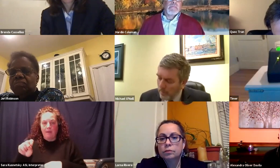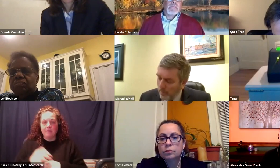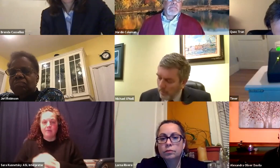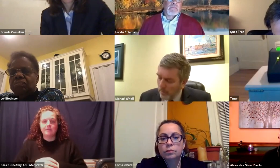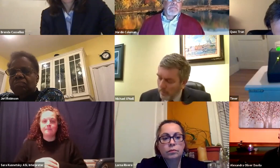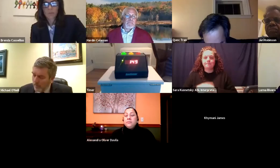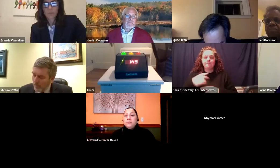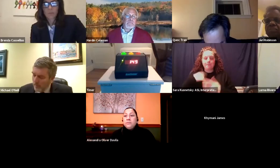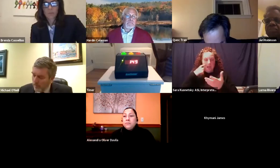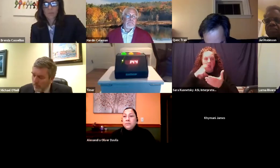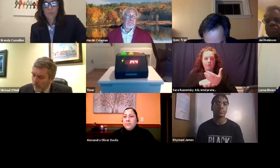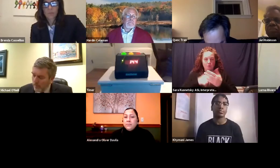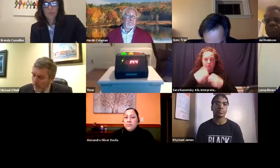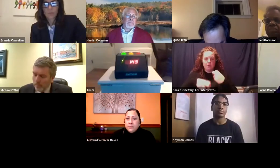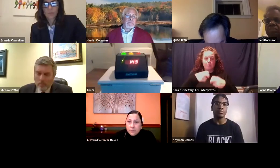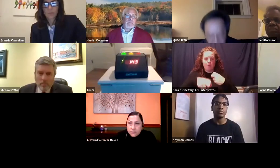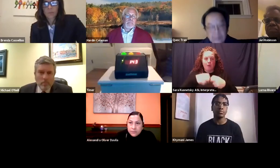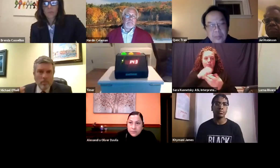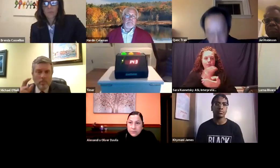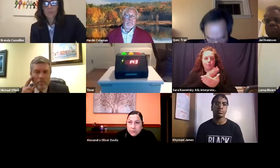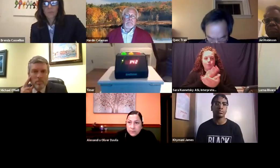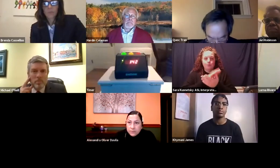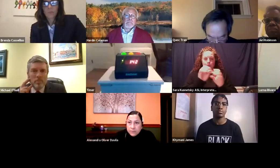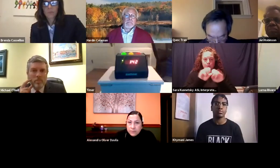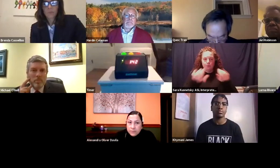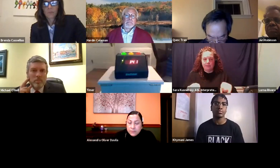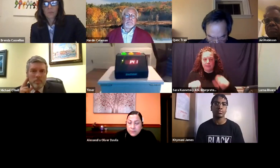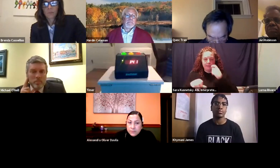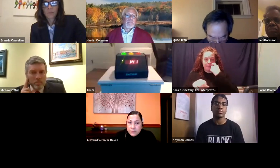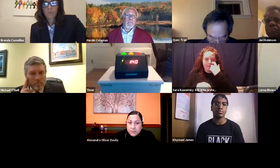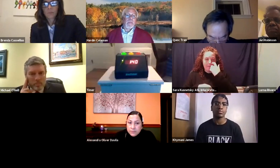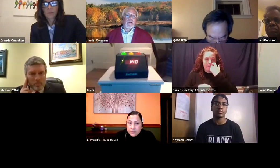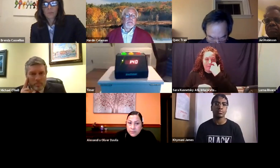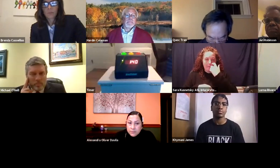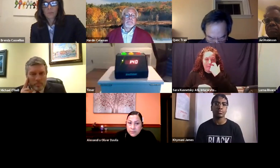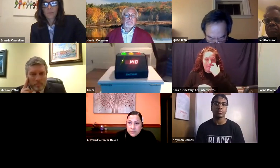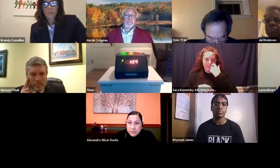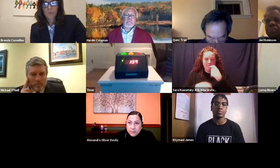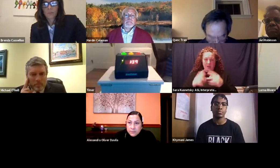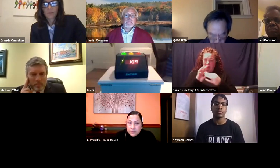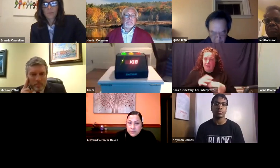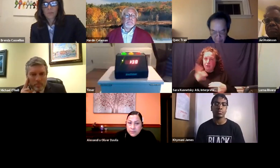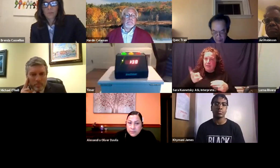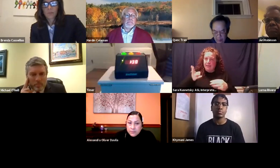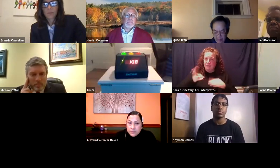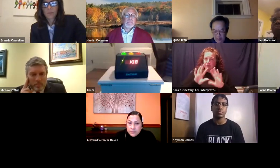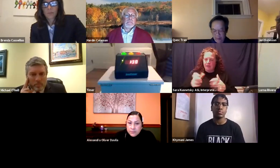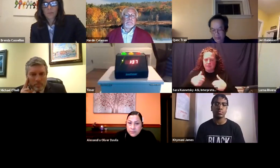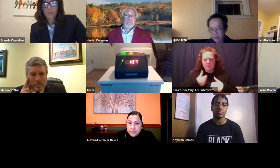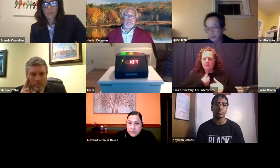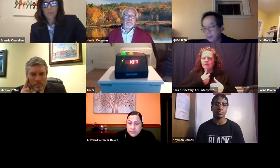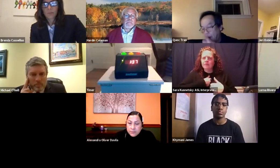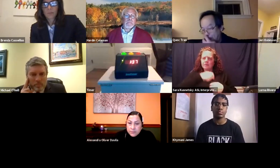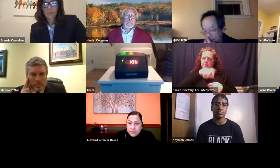have noticed the problems in the school system, and which I mean is in the history classes. As a Black person, I